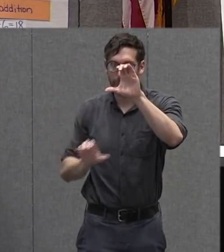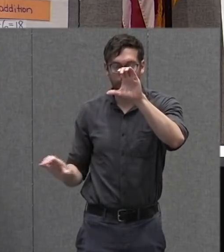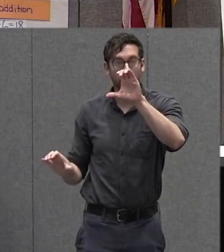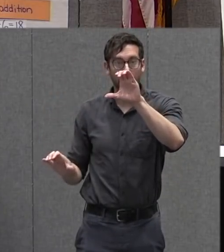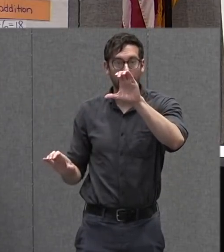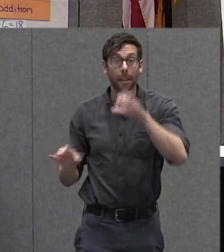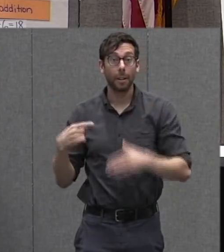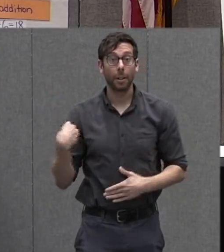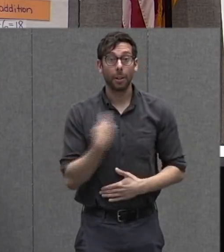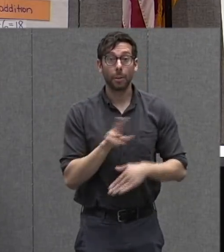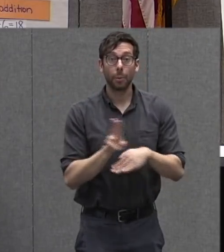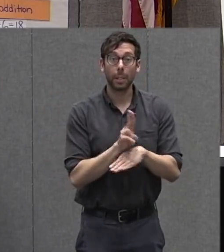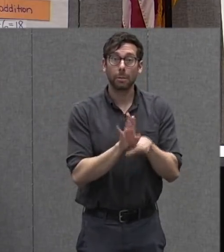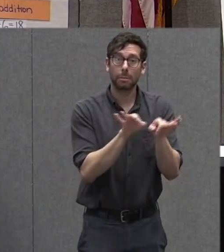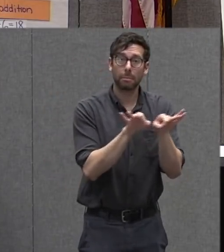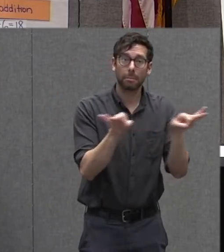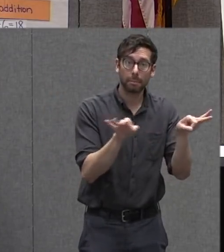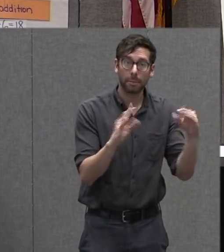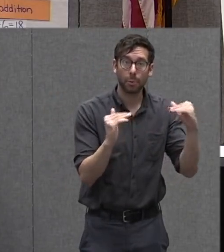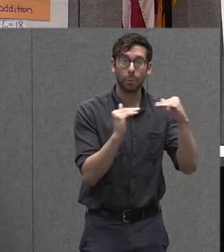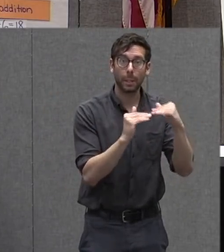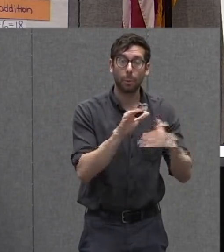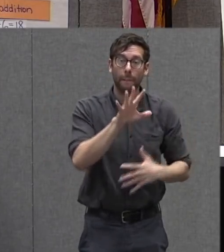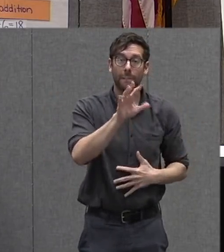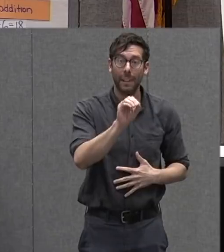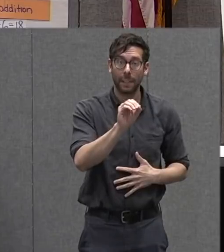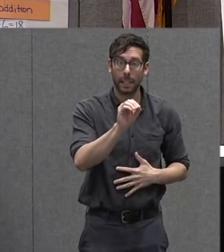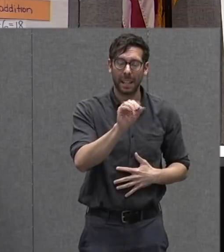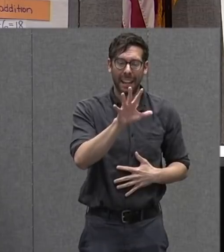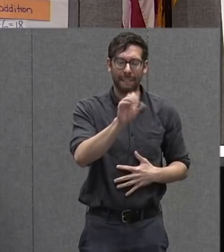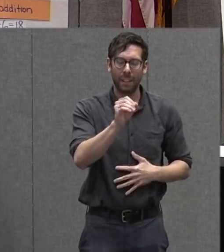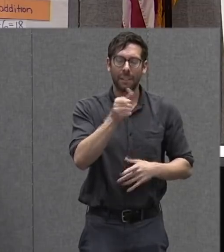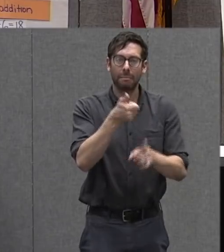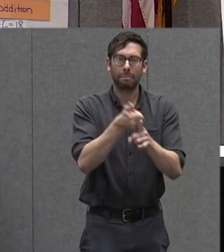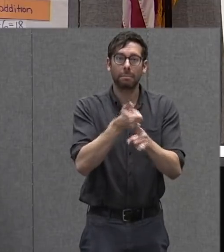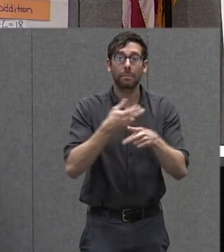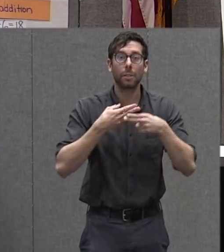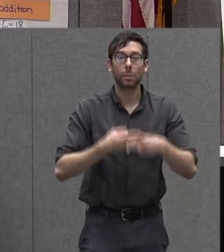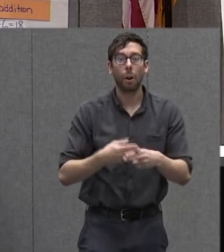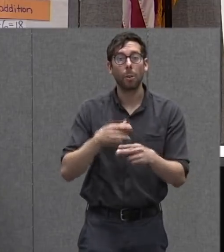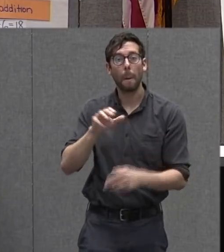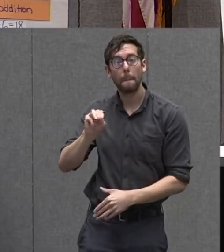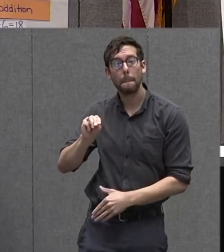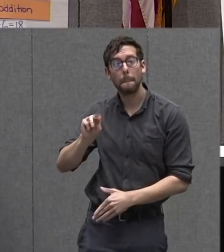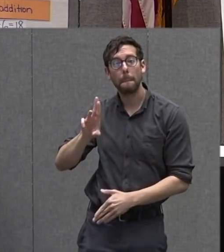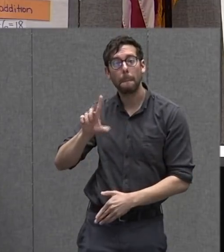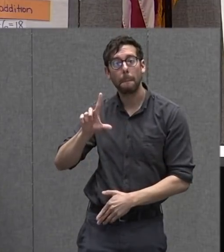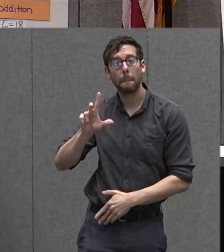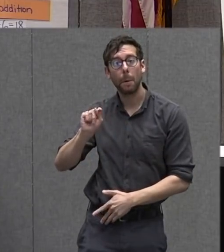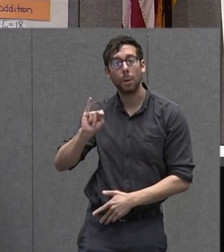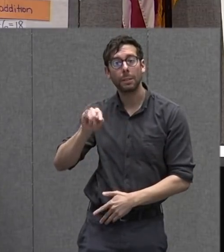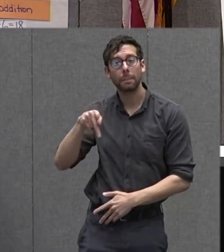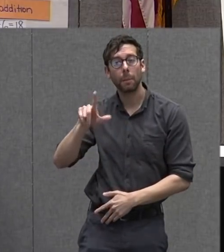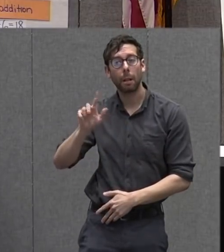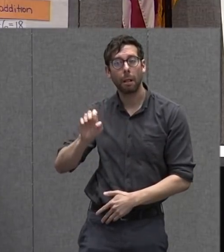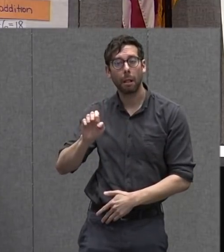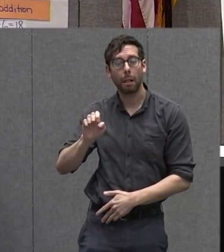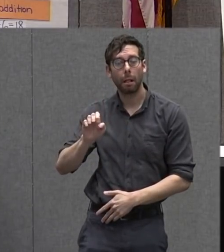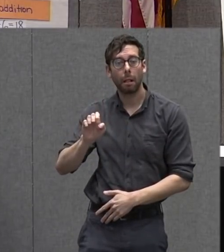is called a multiple of 5. Do you know why? Because to make 50, we can